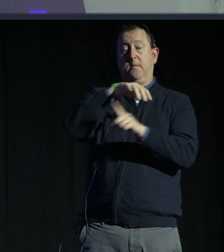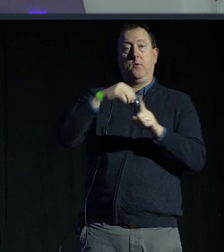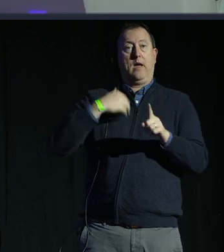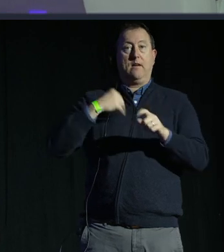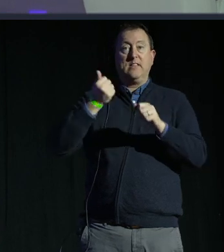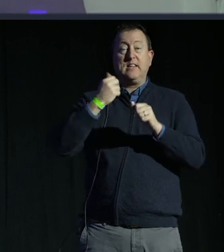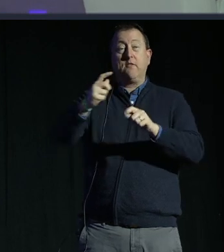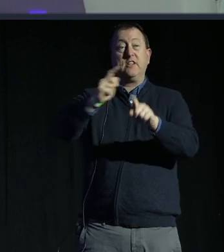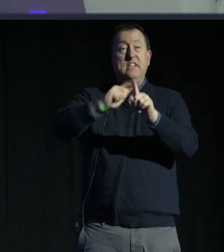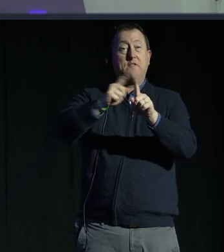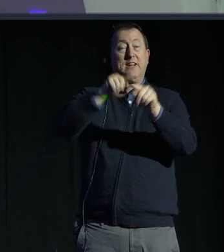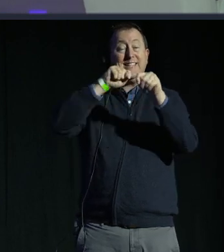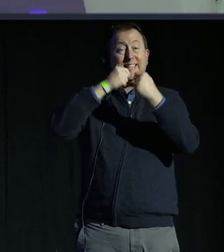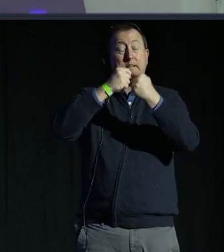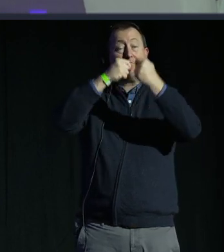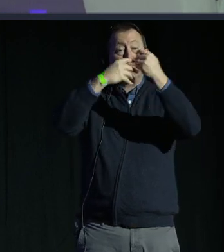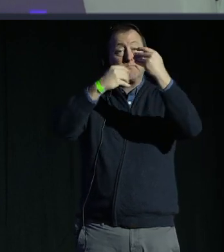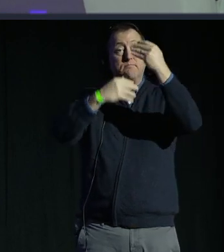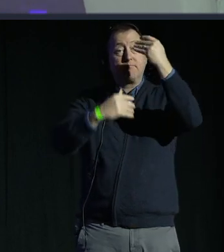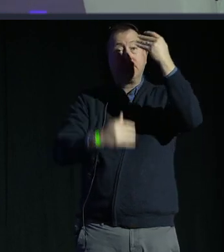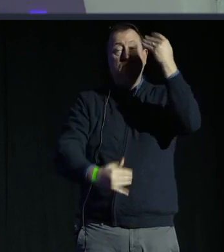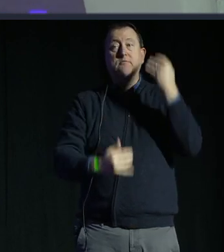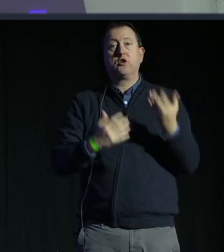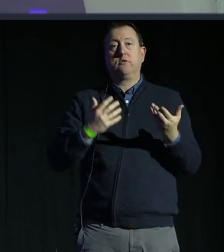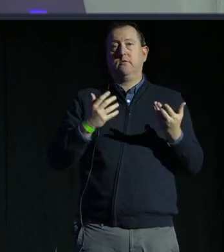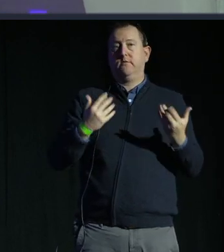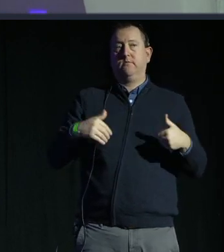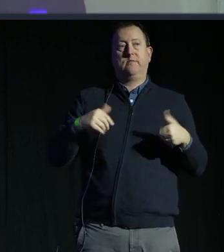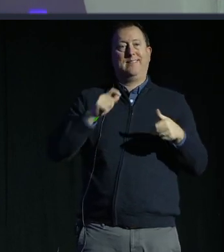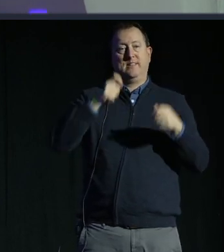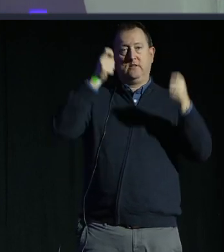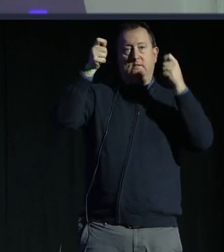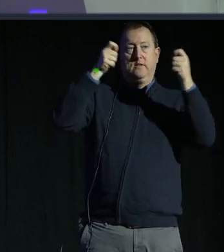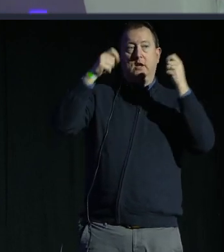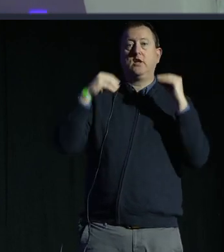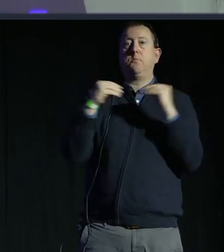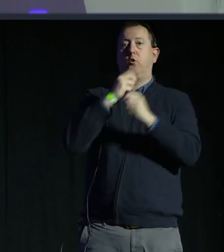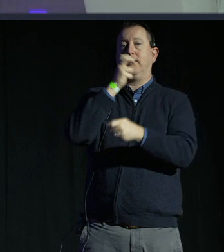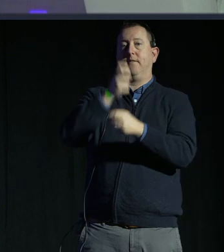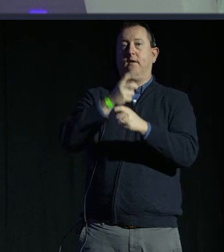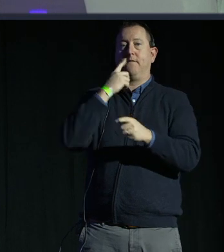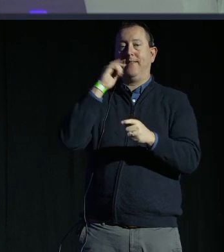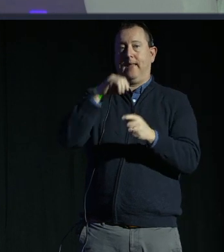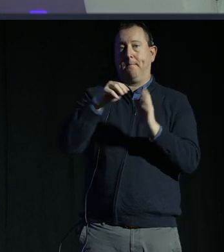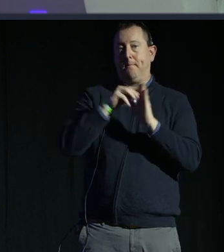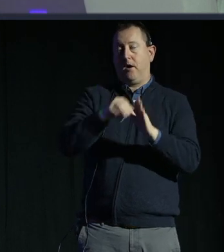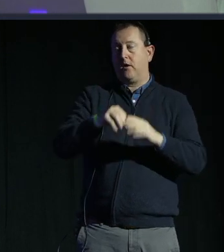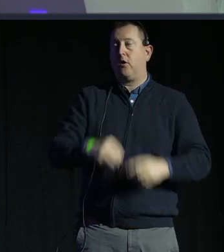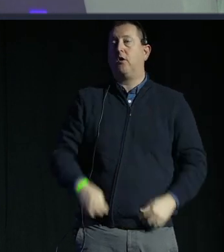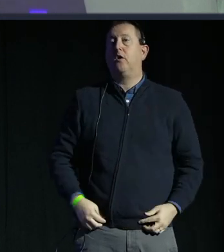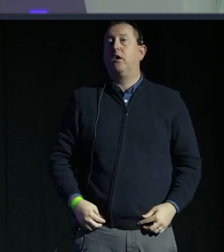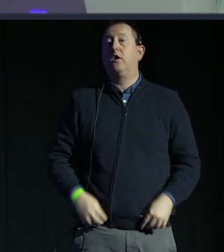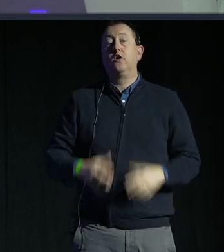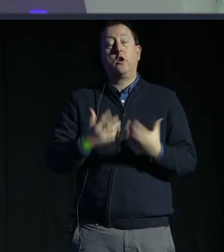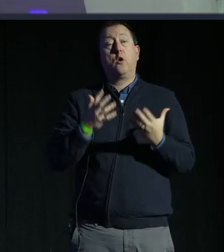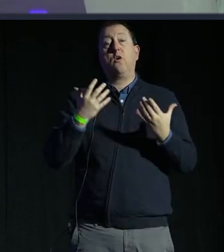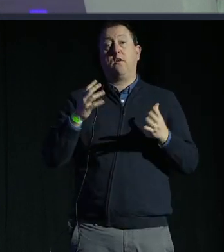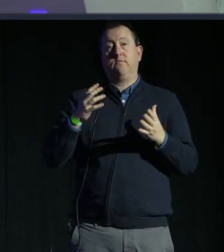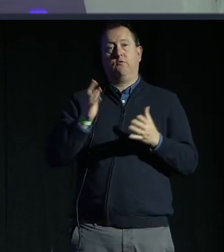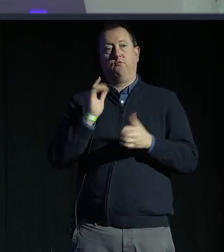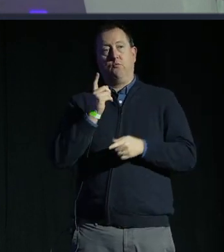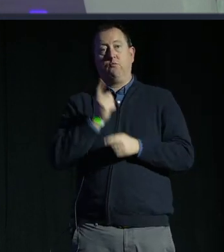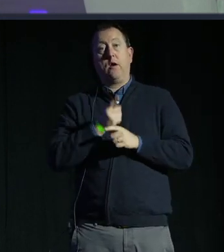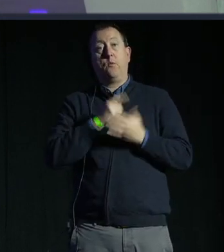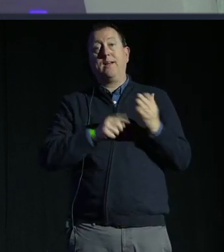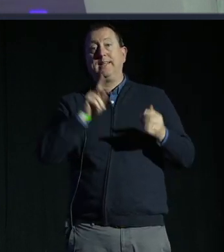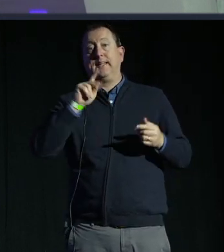teams, potentially even building out data products, governance is actually more difficult in that model, right? And so on top of a lot of what Kaylee talked